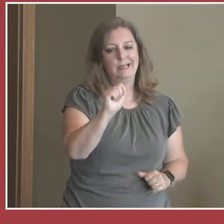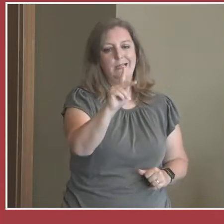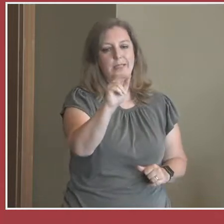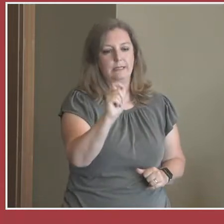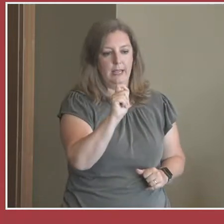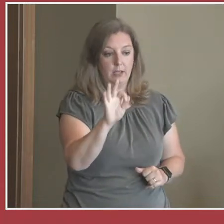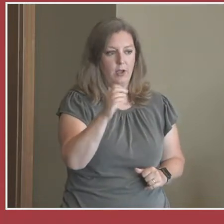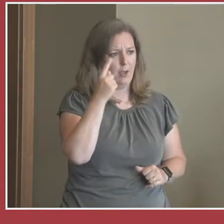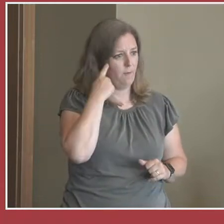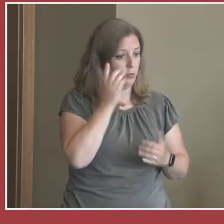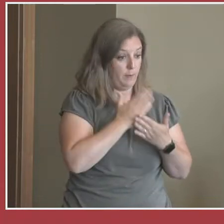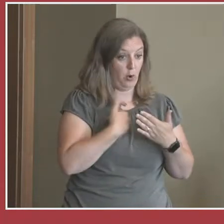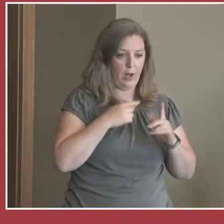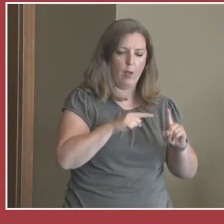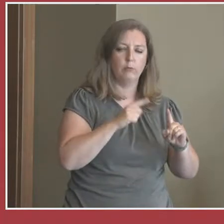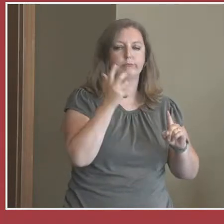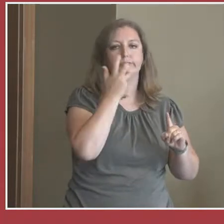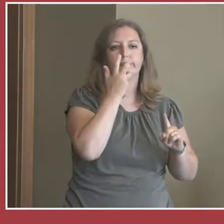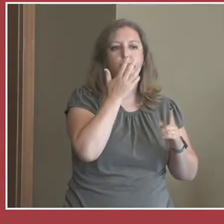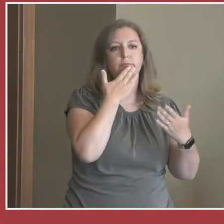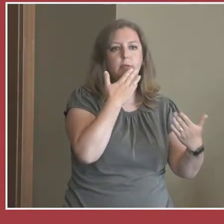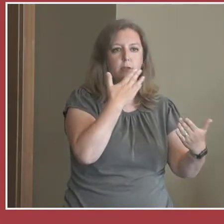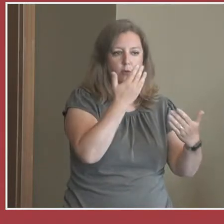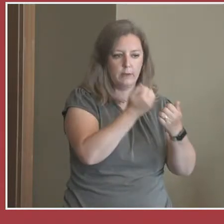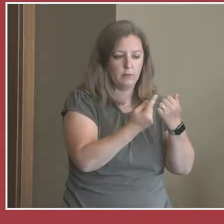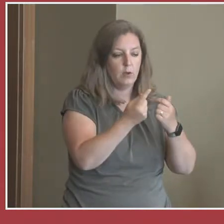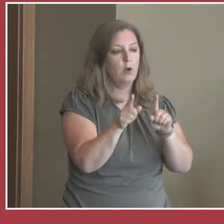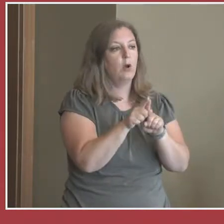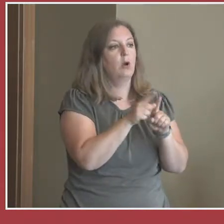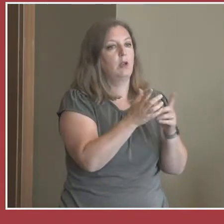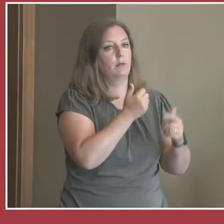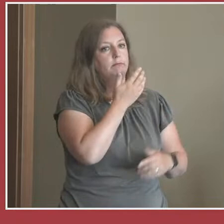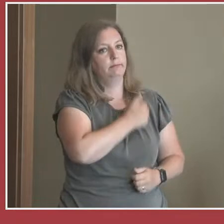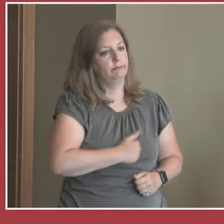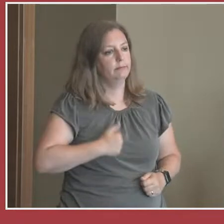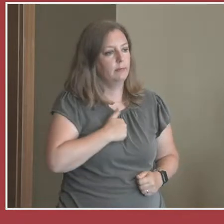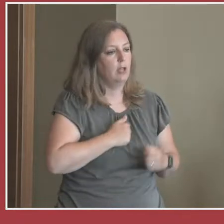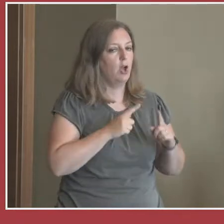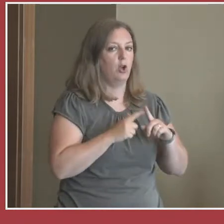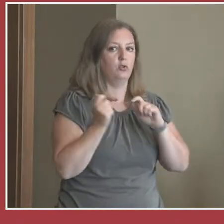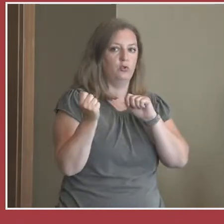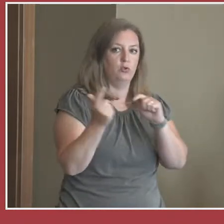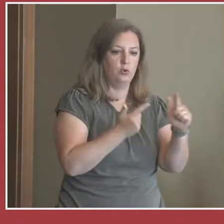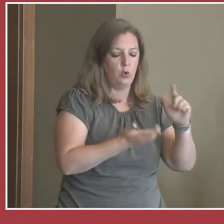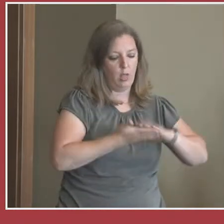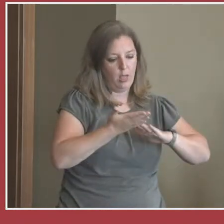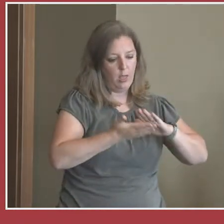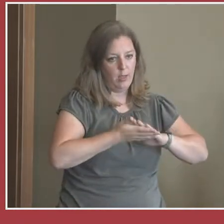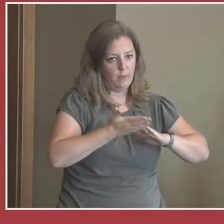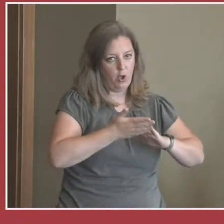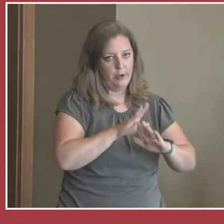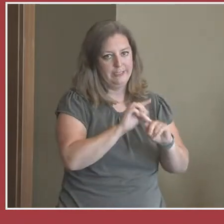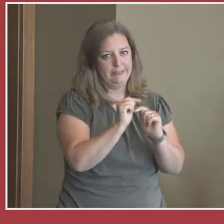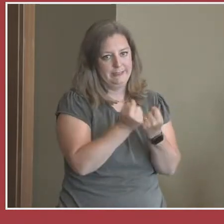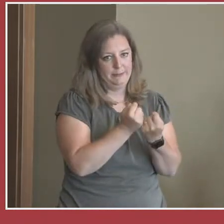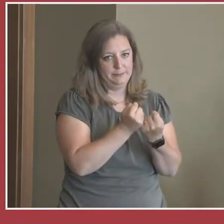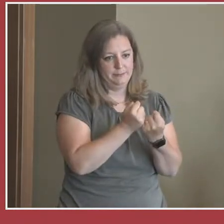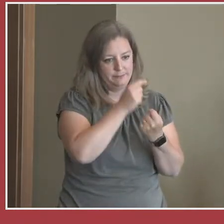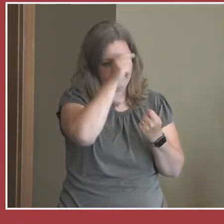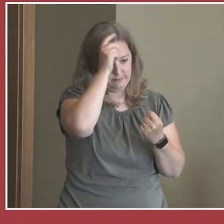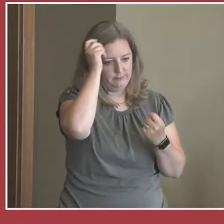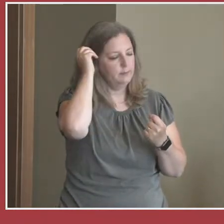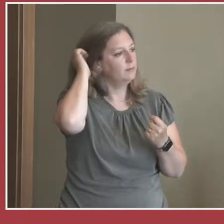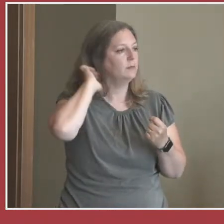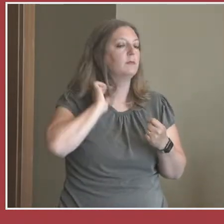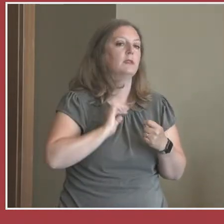part that I was able to go to. Thank you to everybody. I also want to apologize to all of the operations team